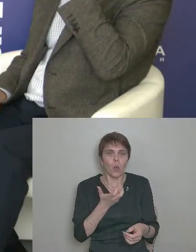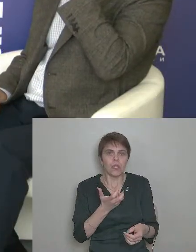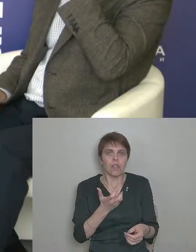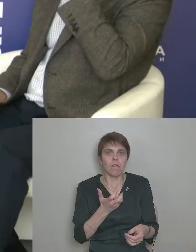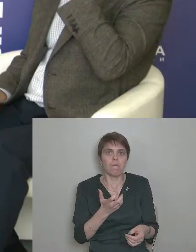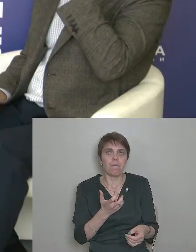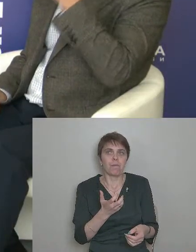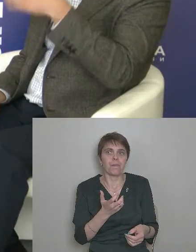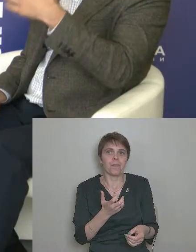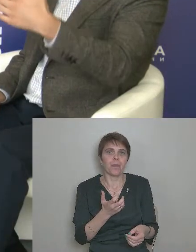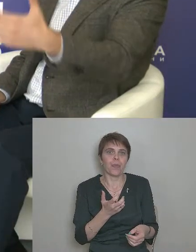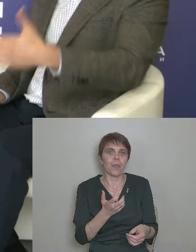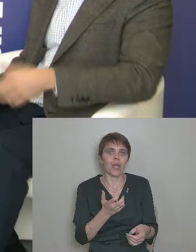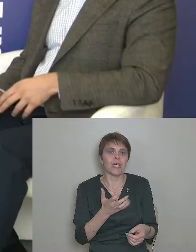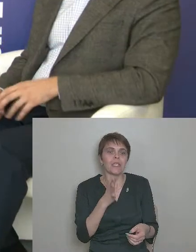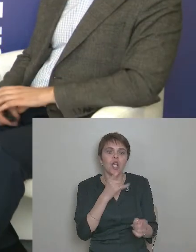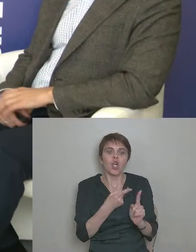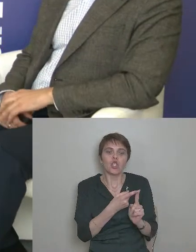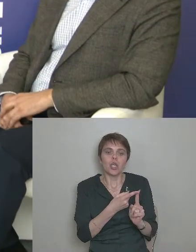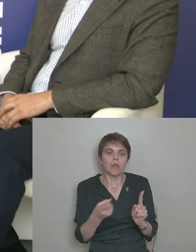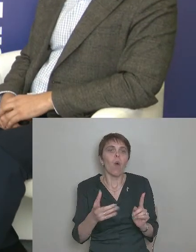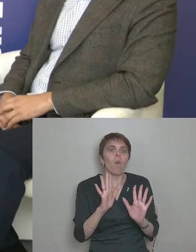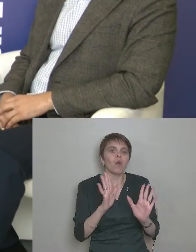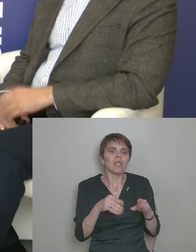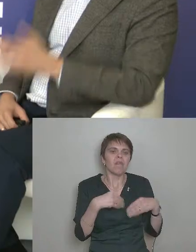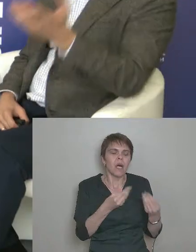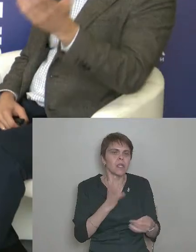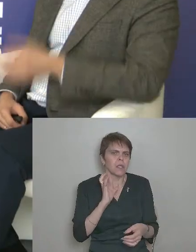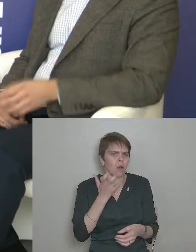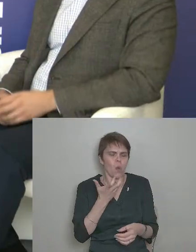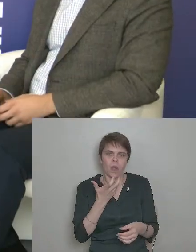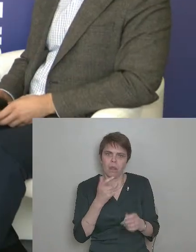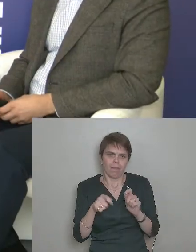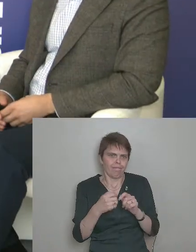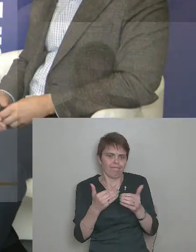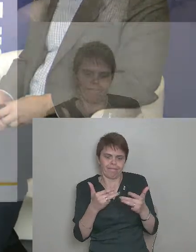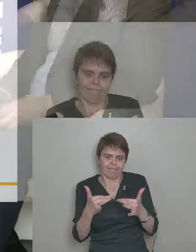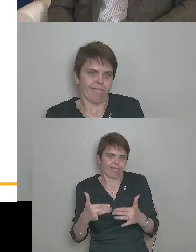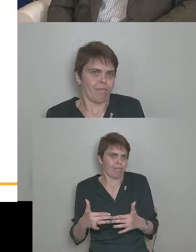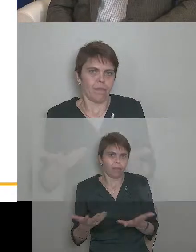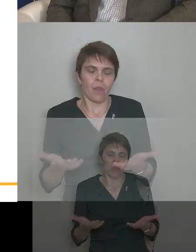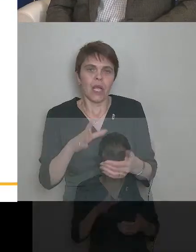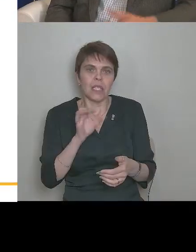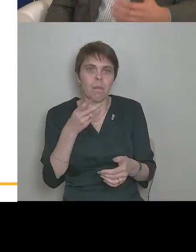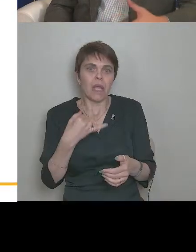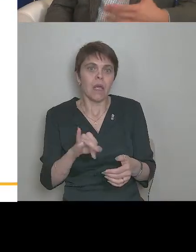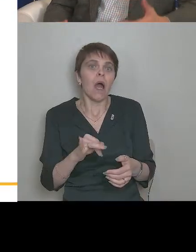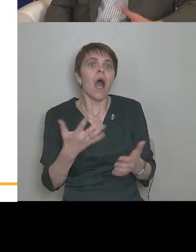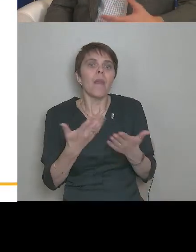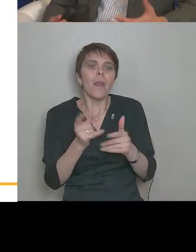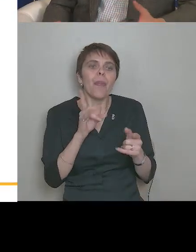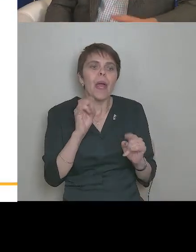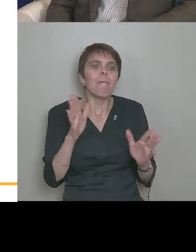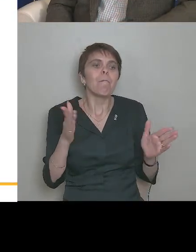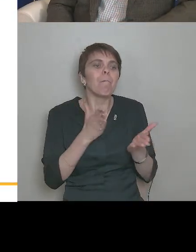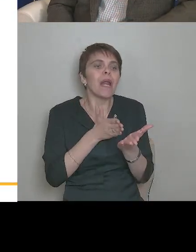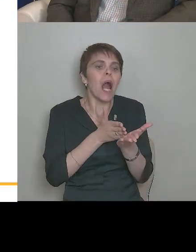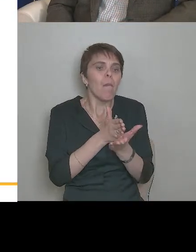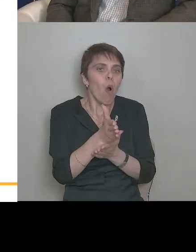system is going to have a serious impact. Another issue